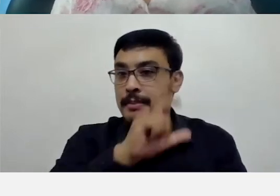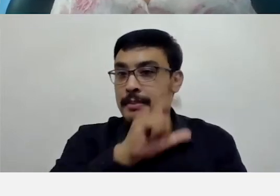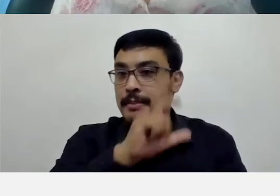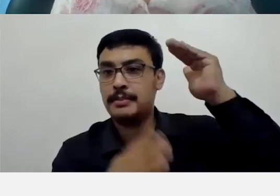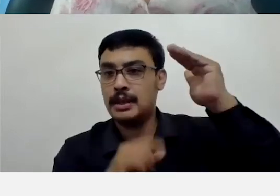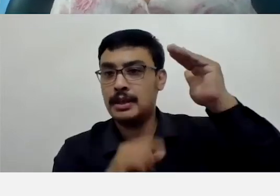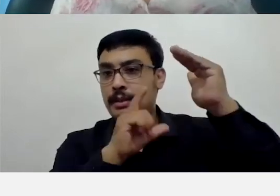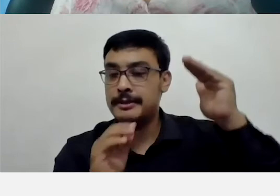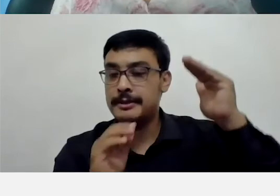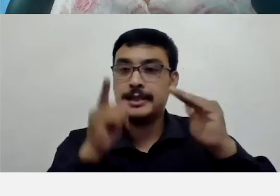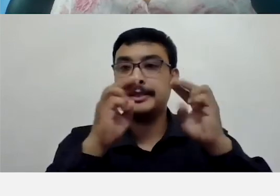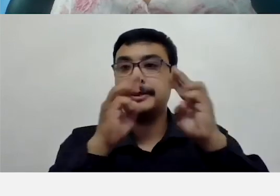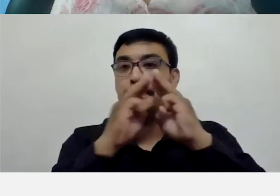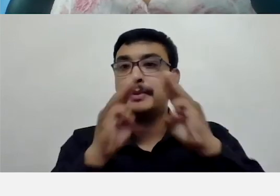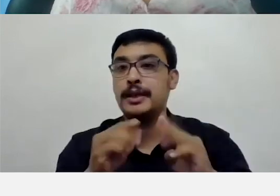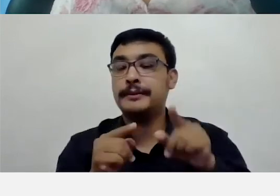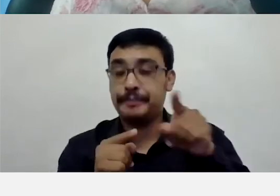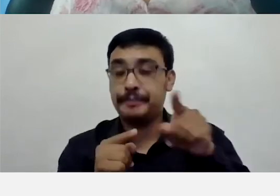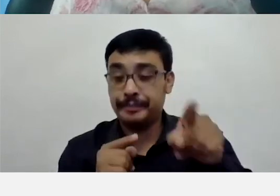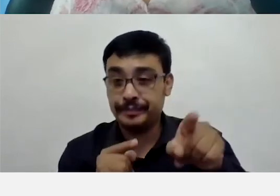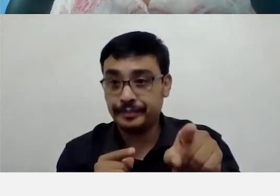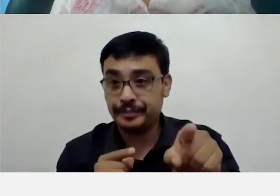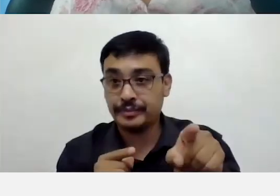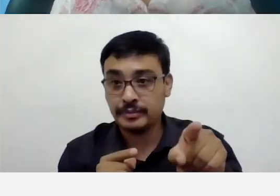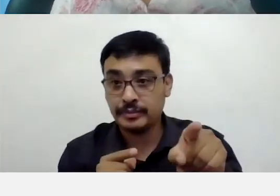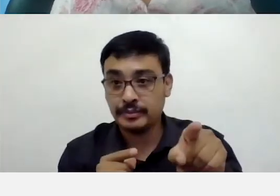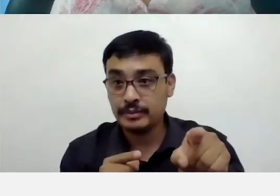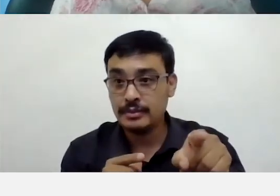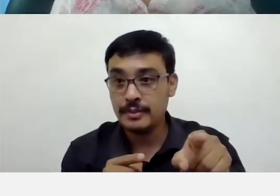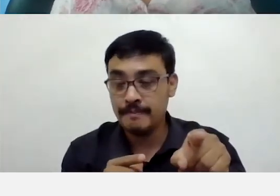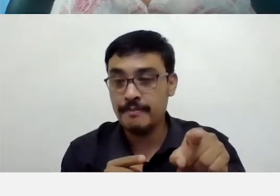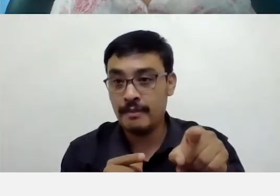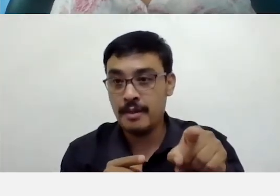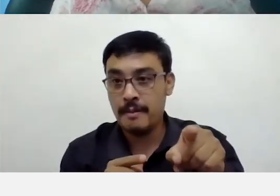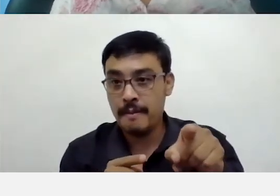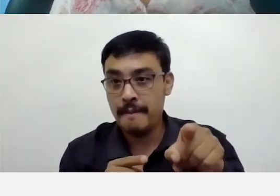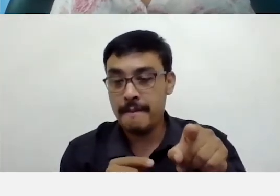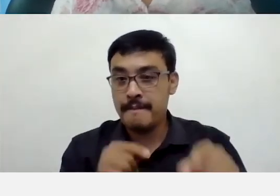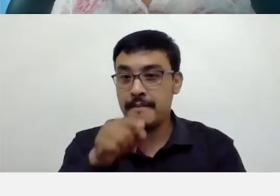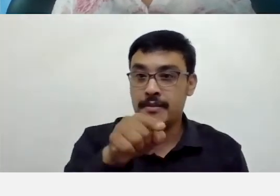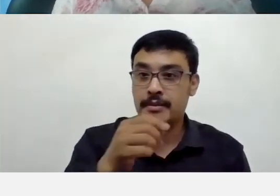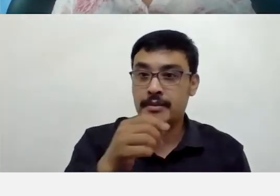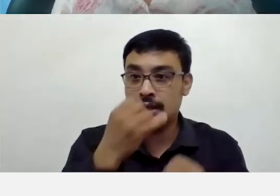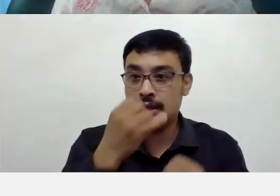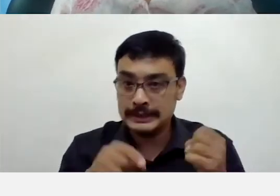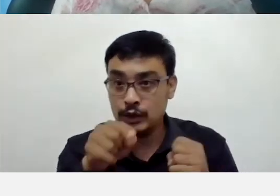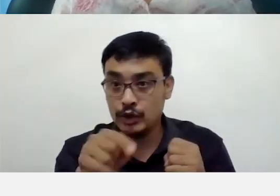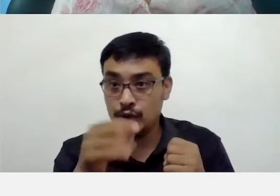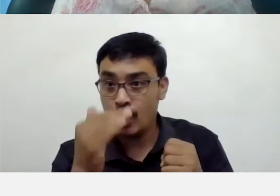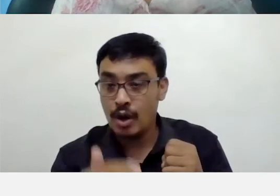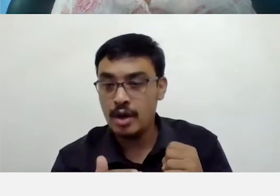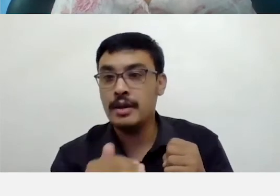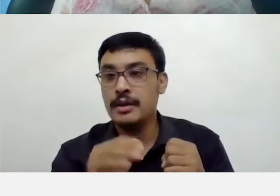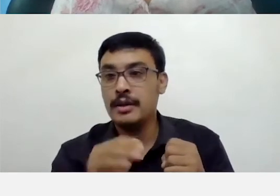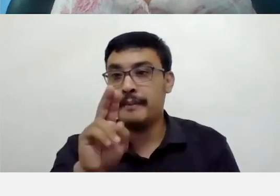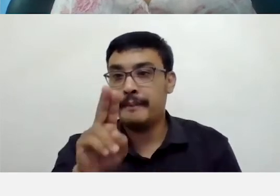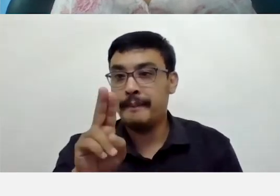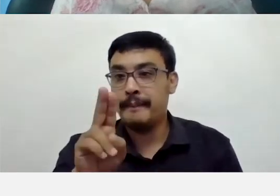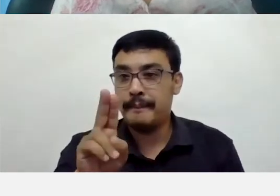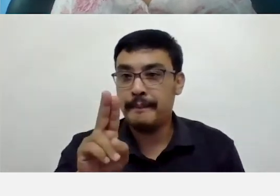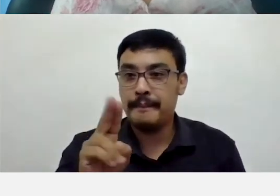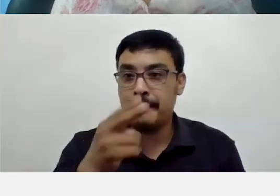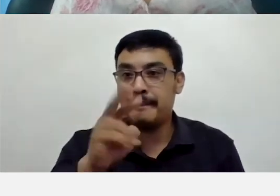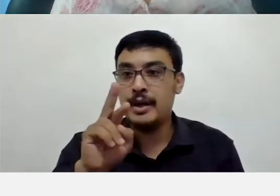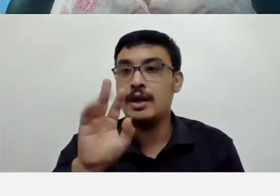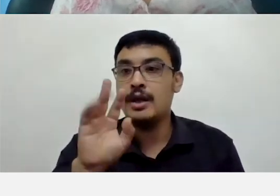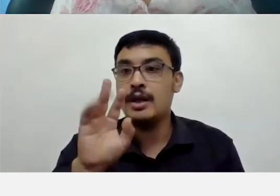here on the plinth of the Bhairav temple, we can find there in every evening, we can